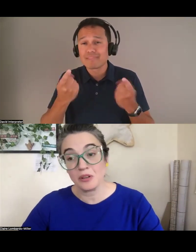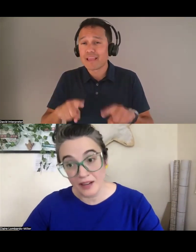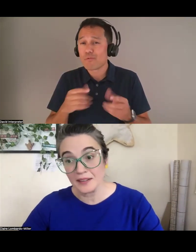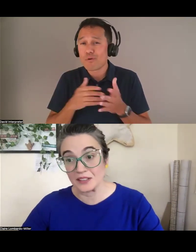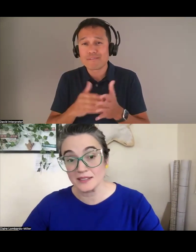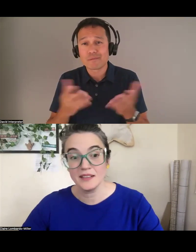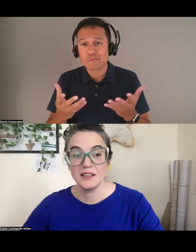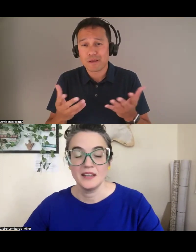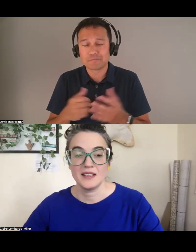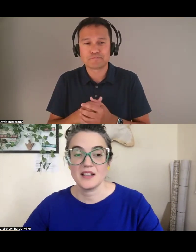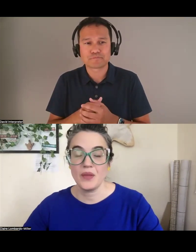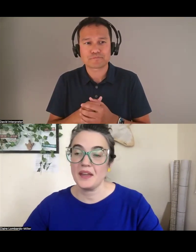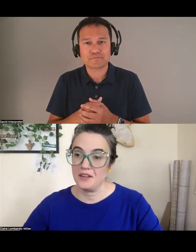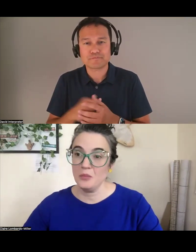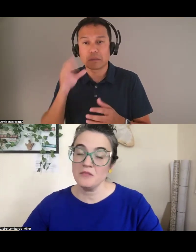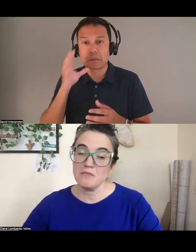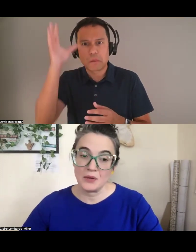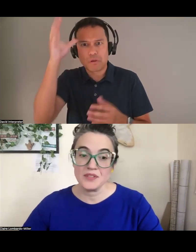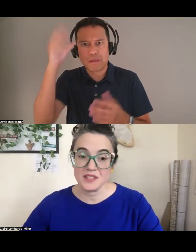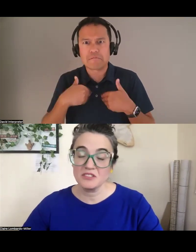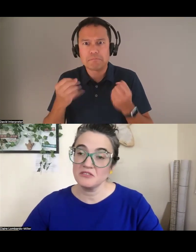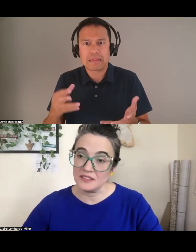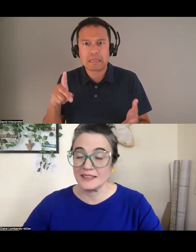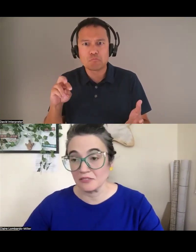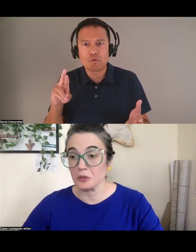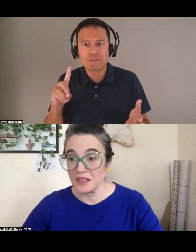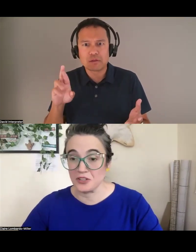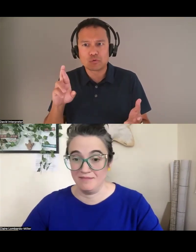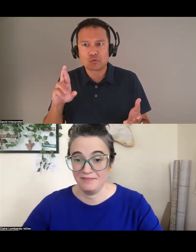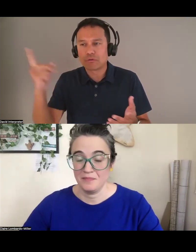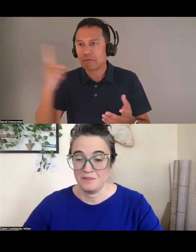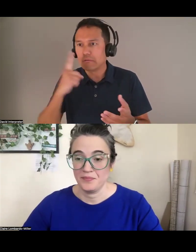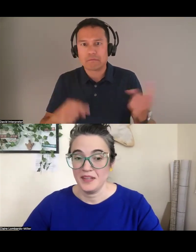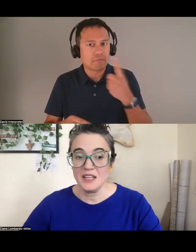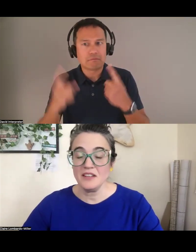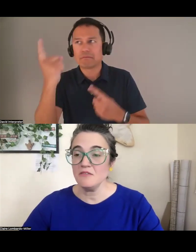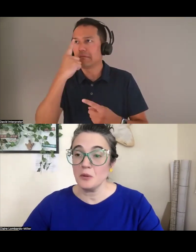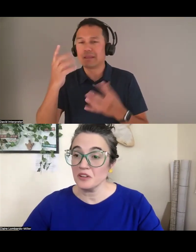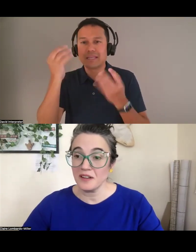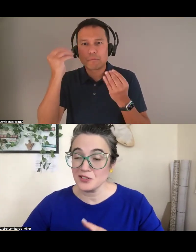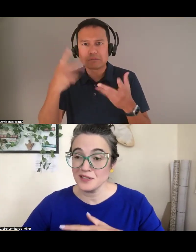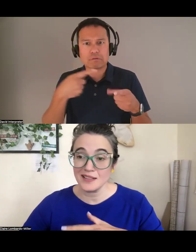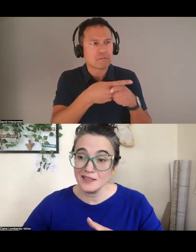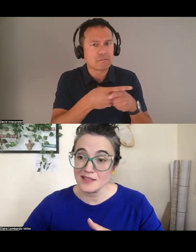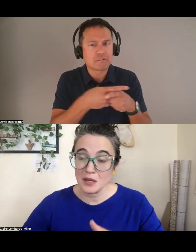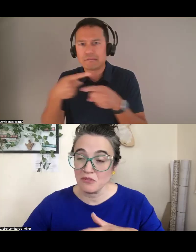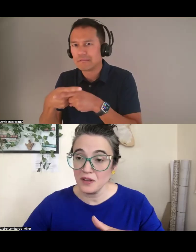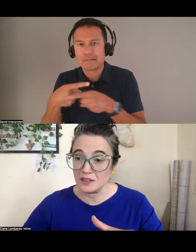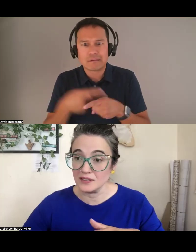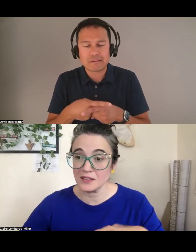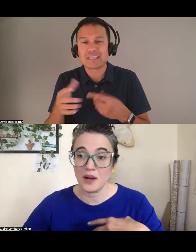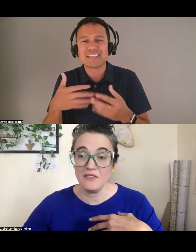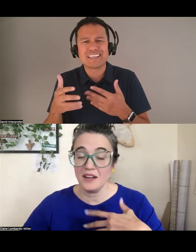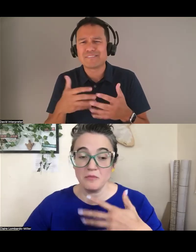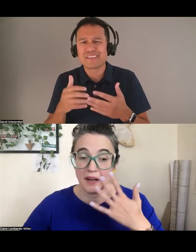many providers is that they end up with mountains of conflicting information, even from professionals in the same